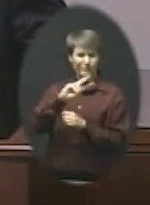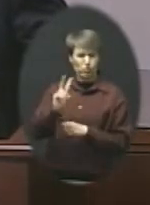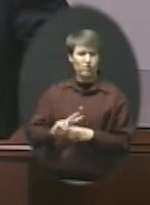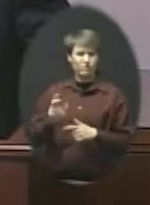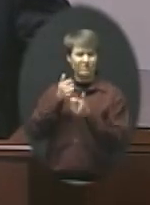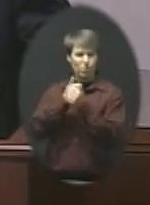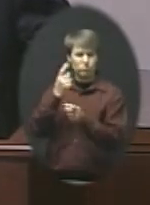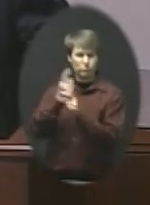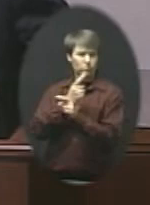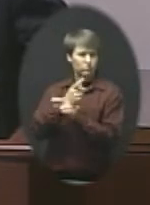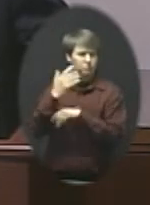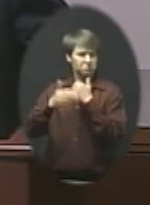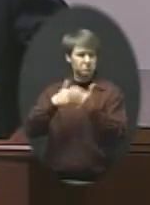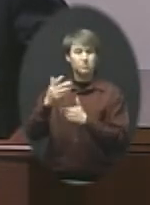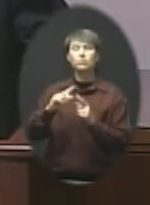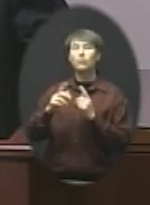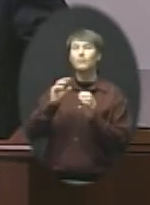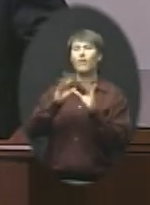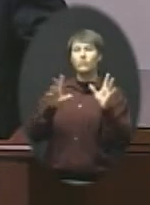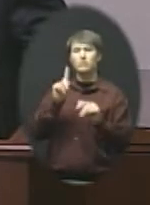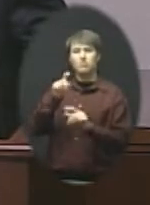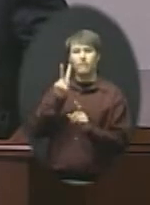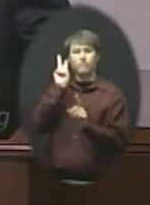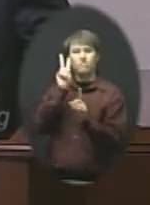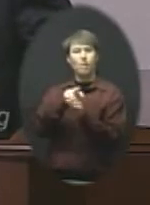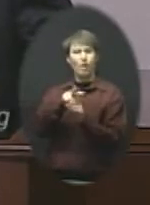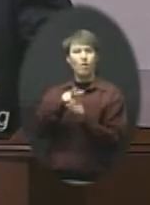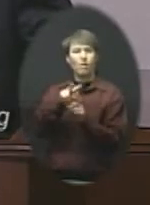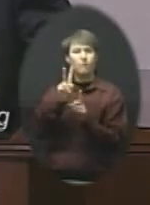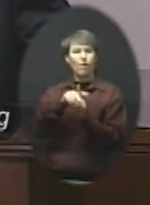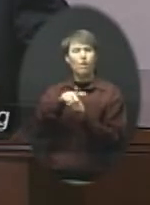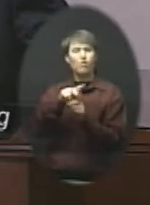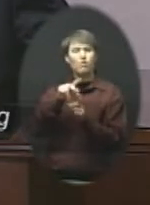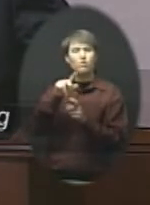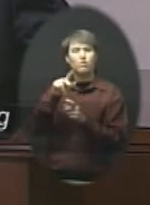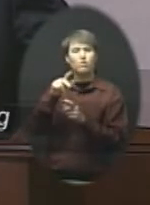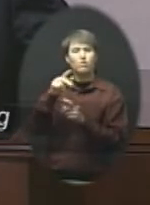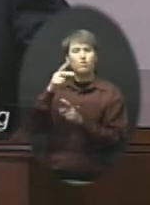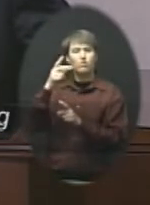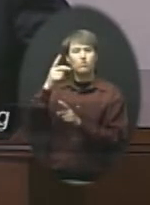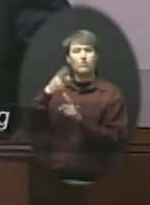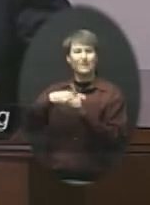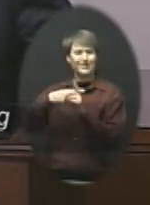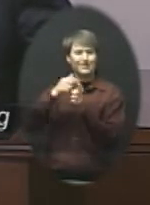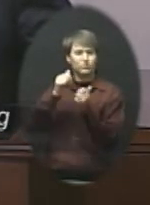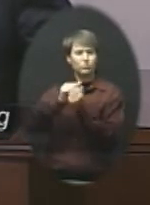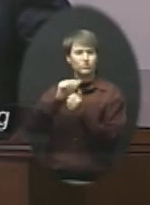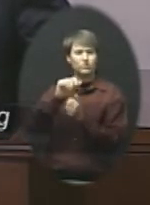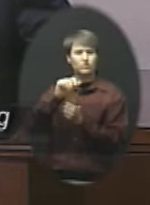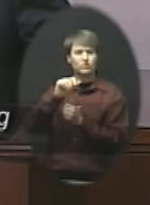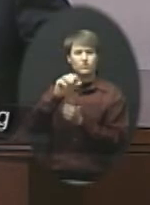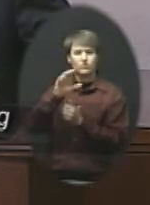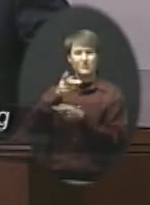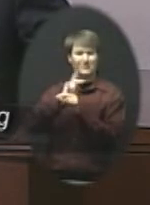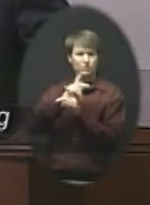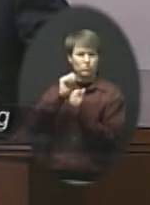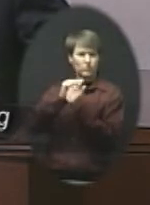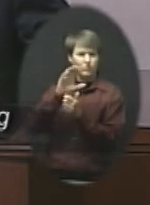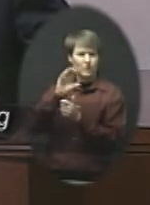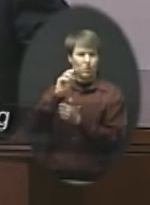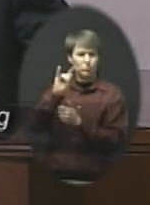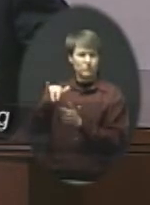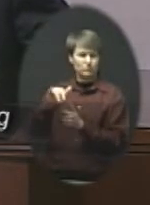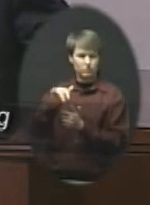it's filed. Okay. We obviously have to file the lease with the county. And would it be possible to